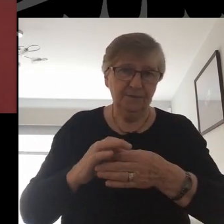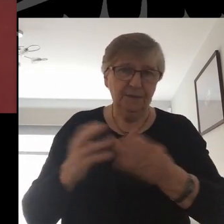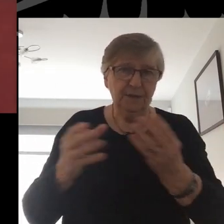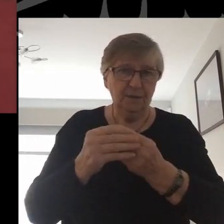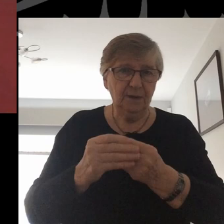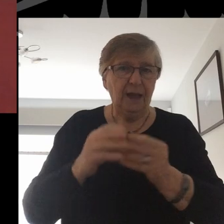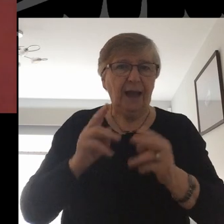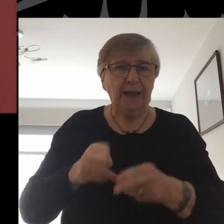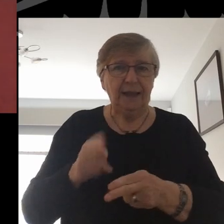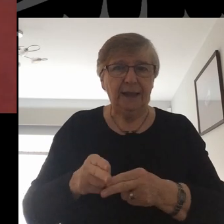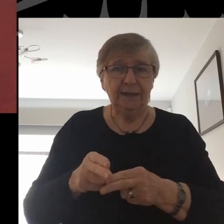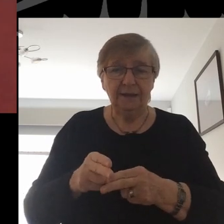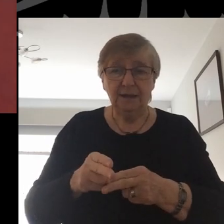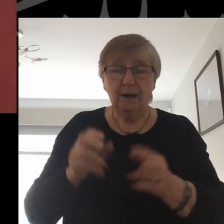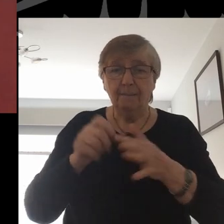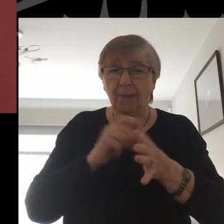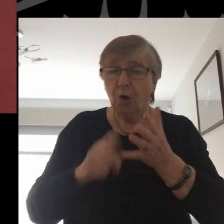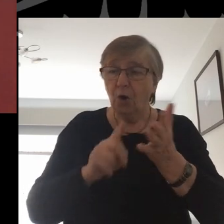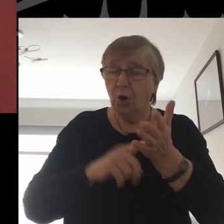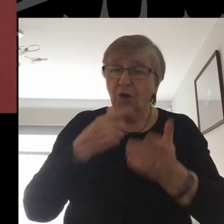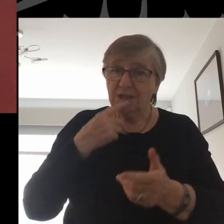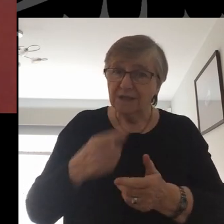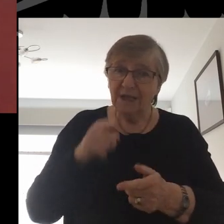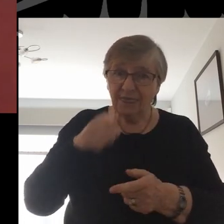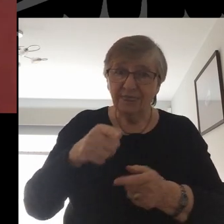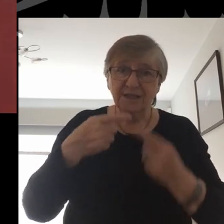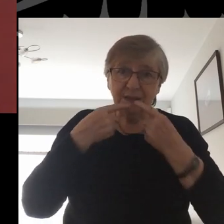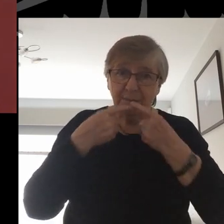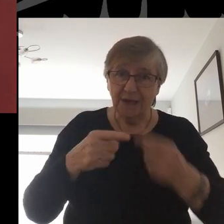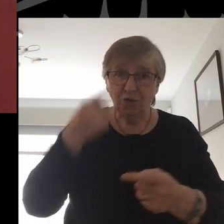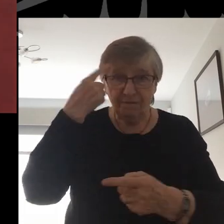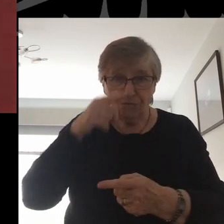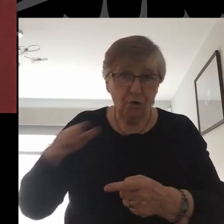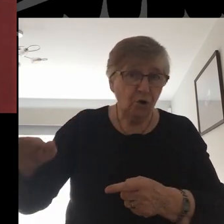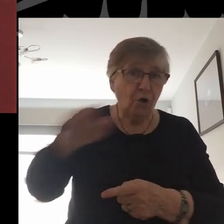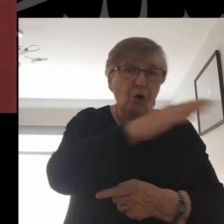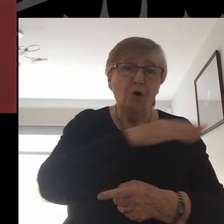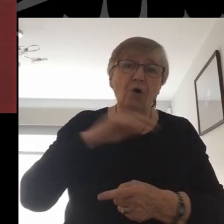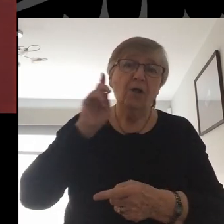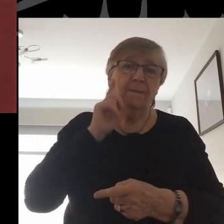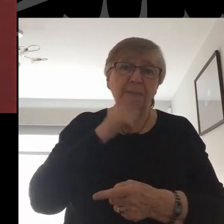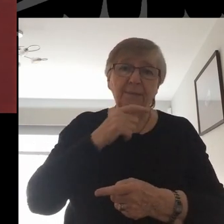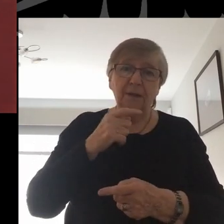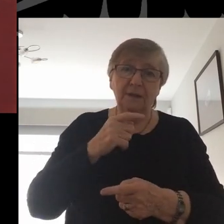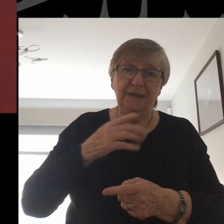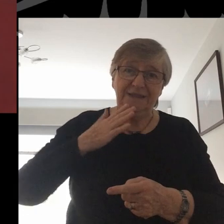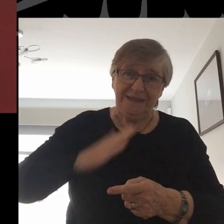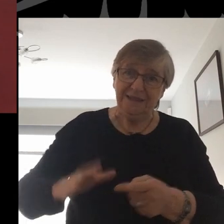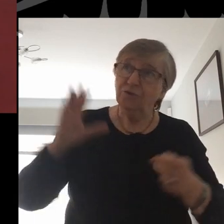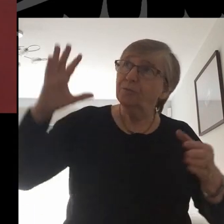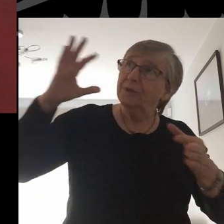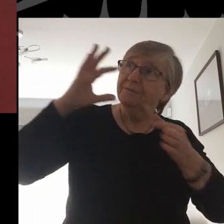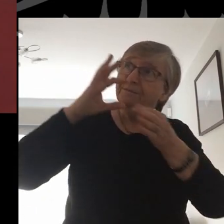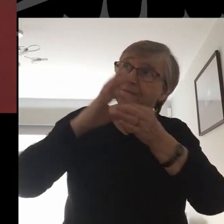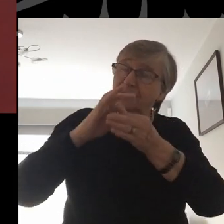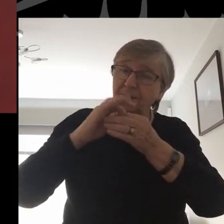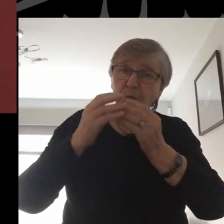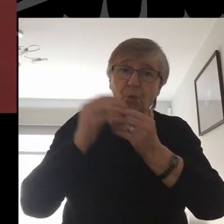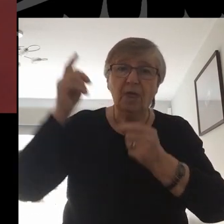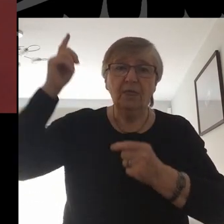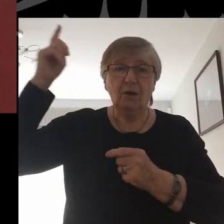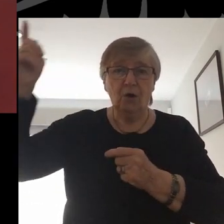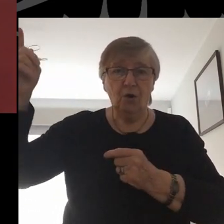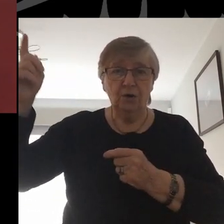this message of the gospel is for all people and they need to be reconciled. But why? Why this call,